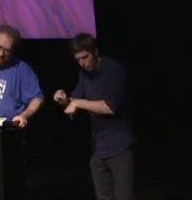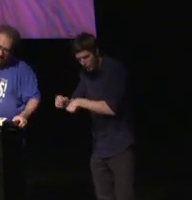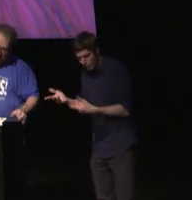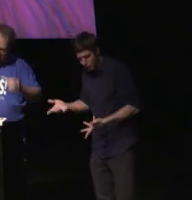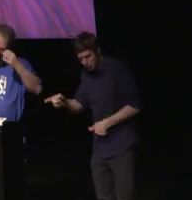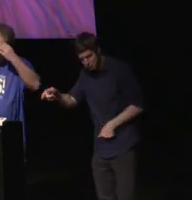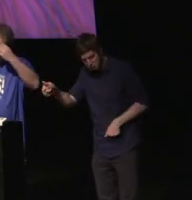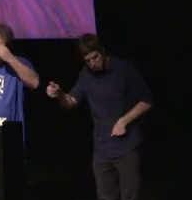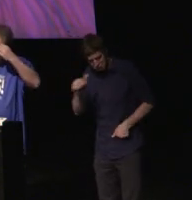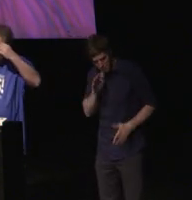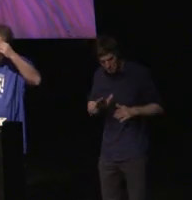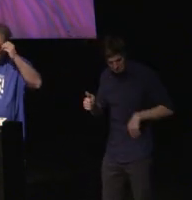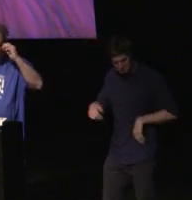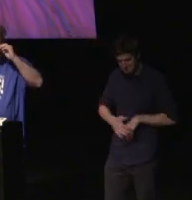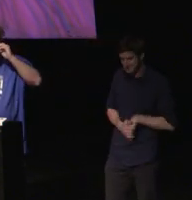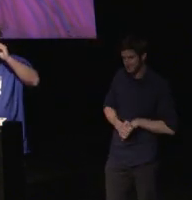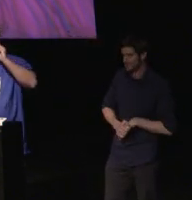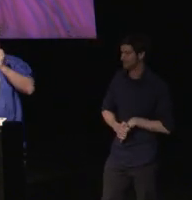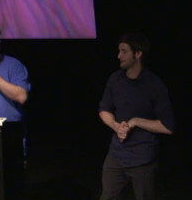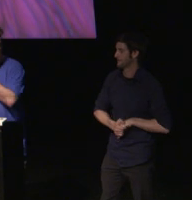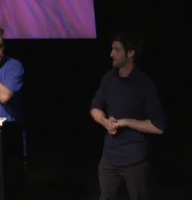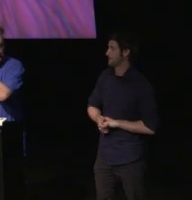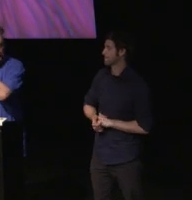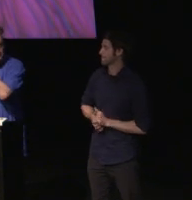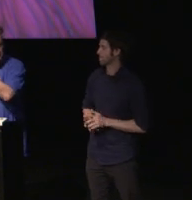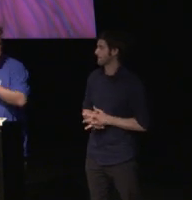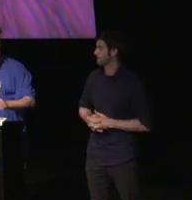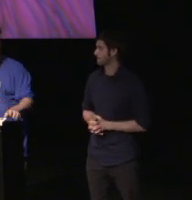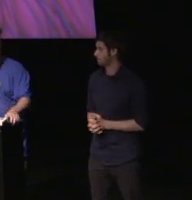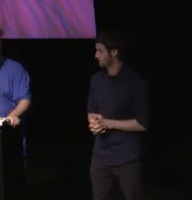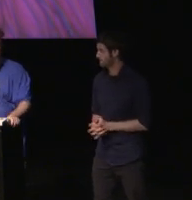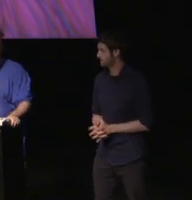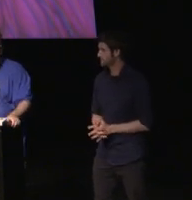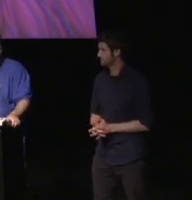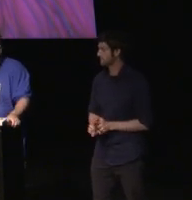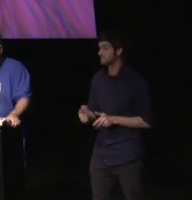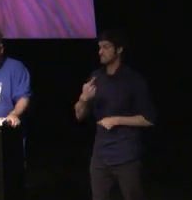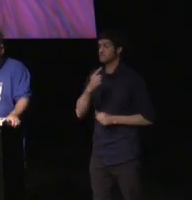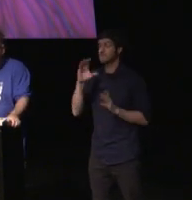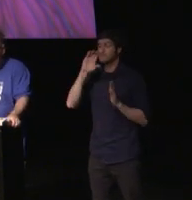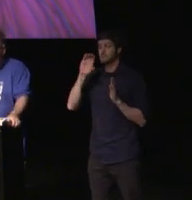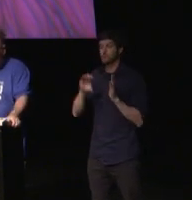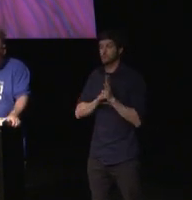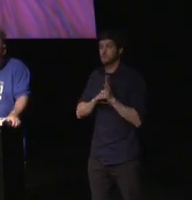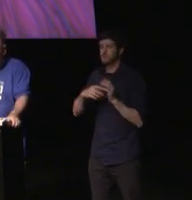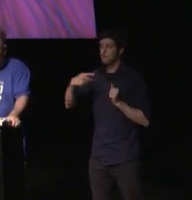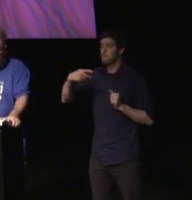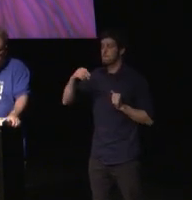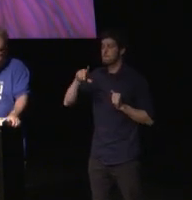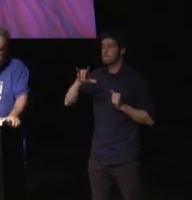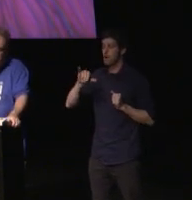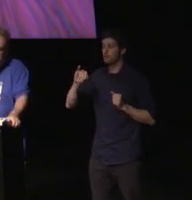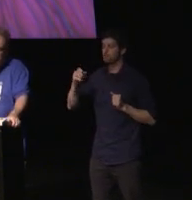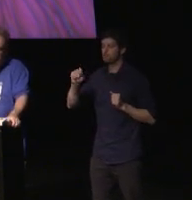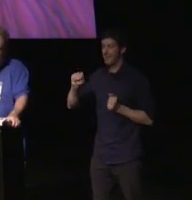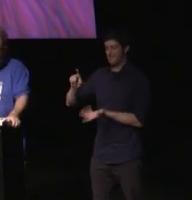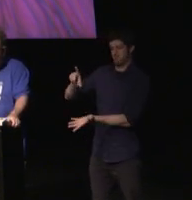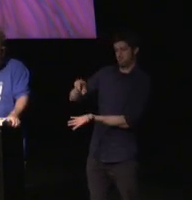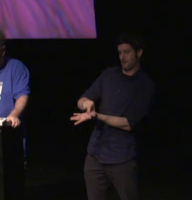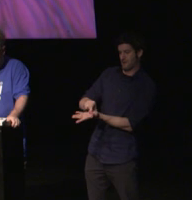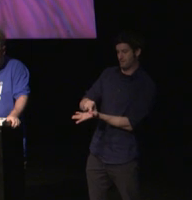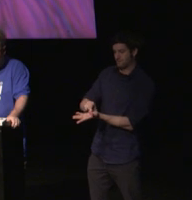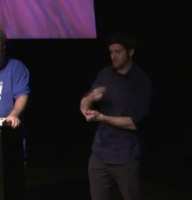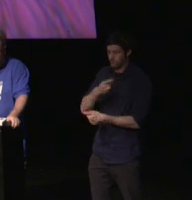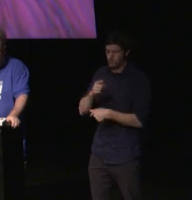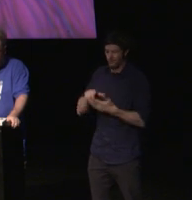you work here. So here's a picture of two PolyJet printouts of basically early versions of what became the